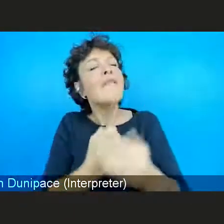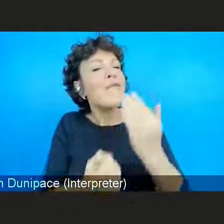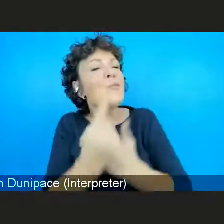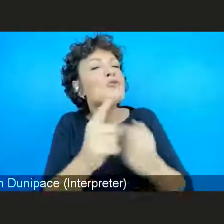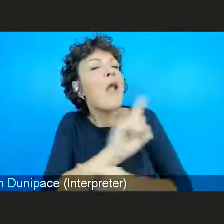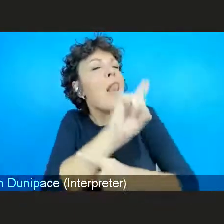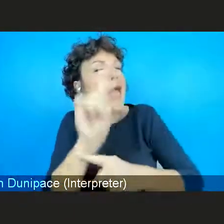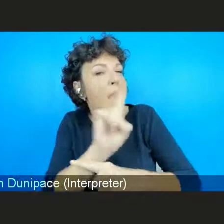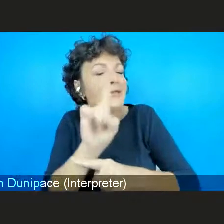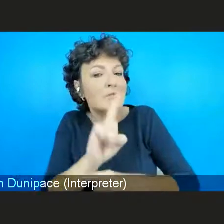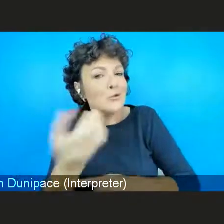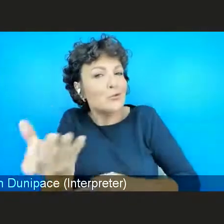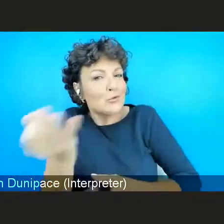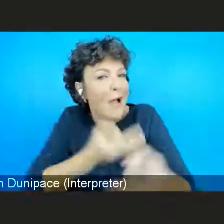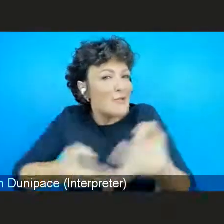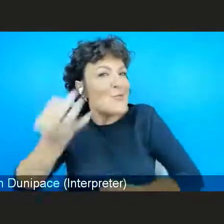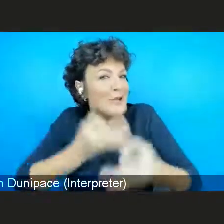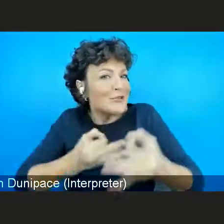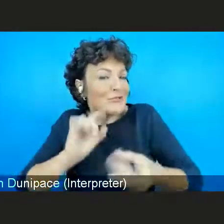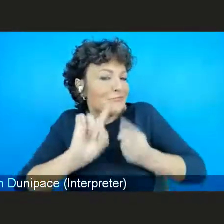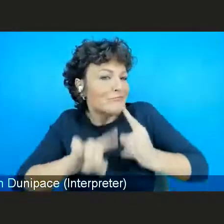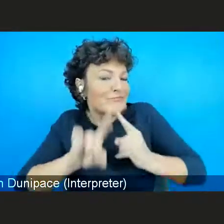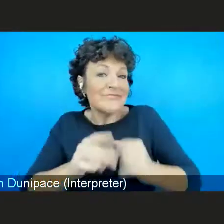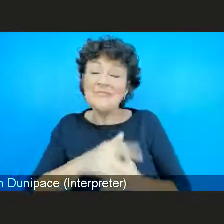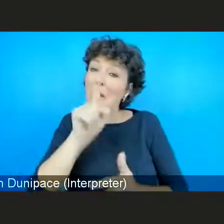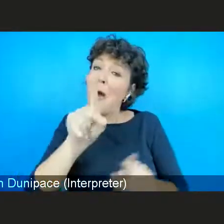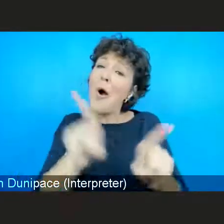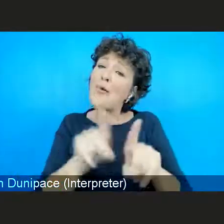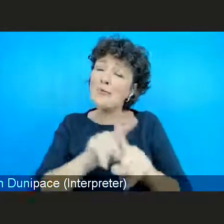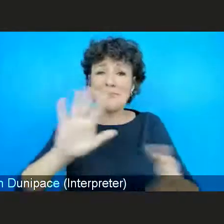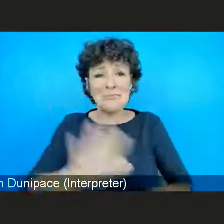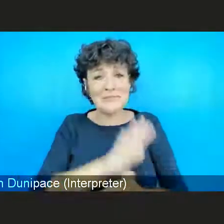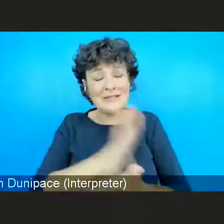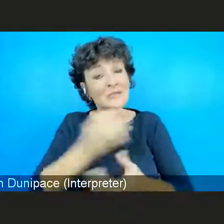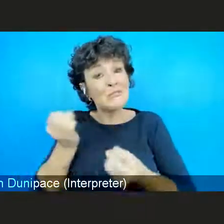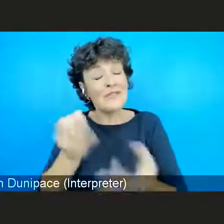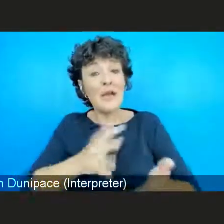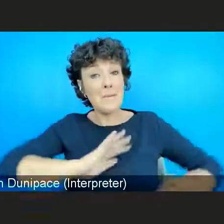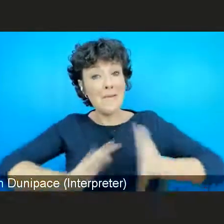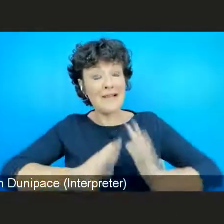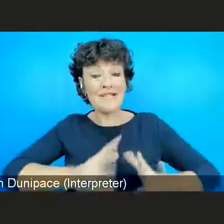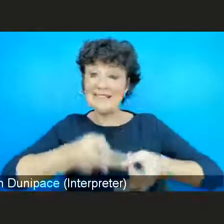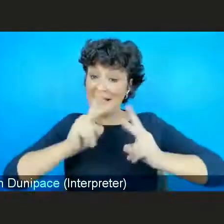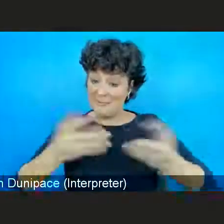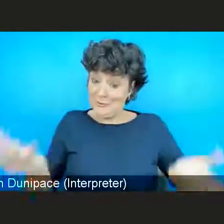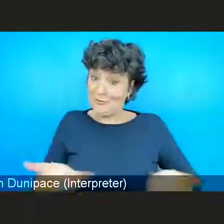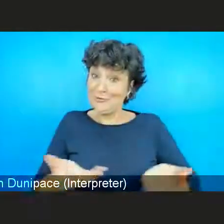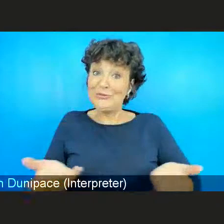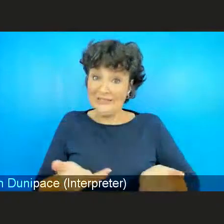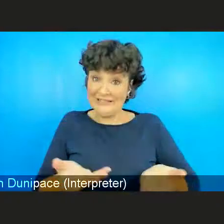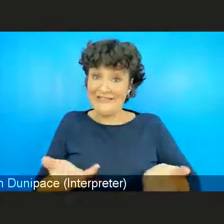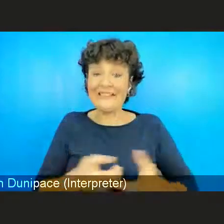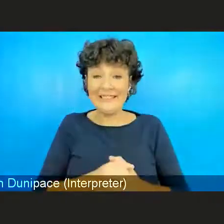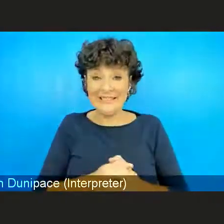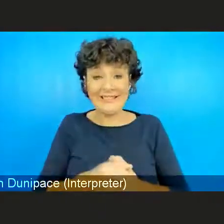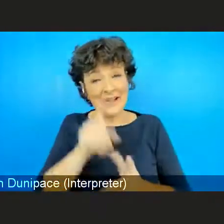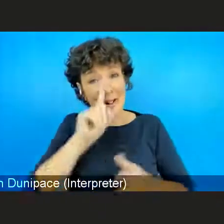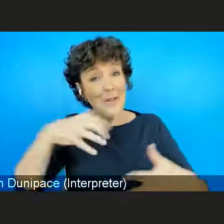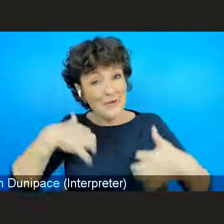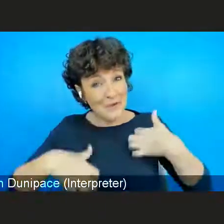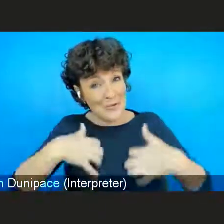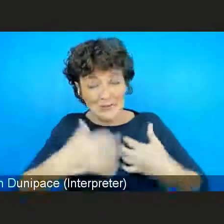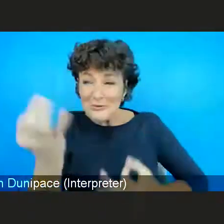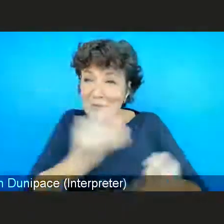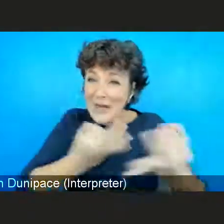session. We're also very pleased to offer BSL interpretation for this morning's event, and I look forward to your questions and